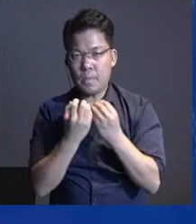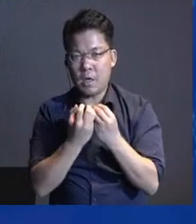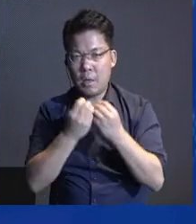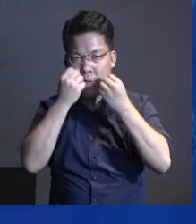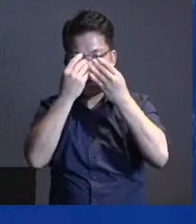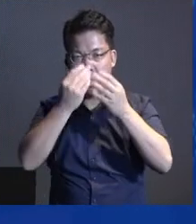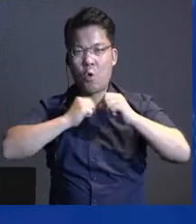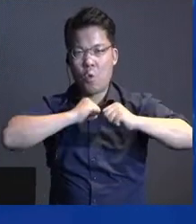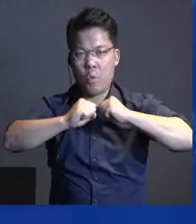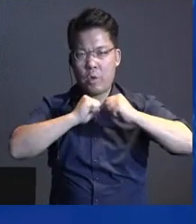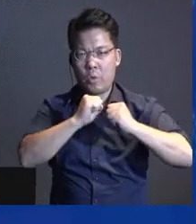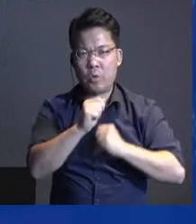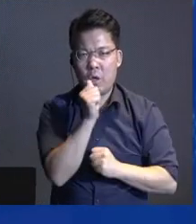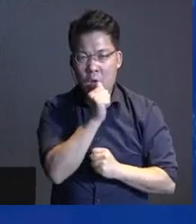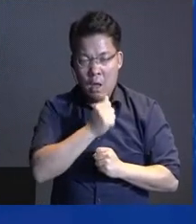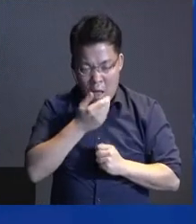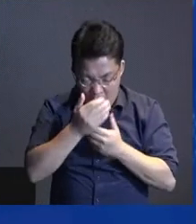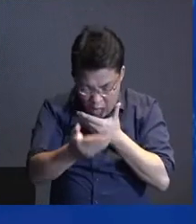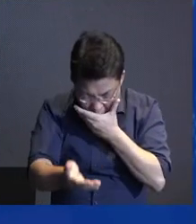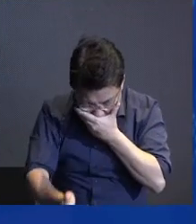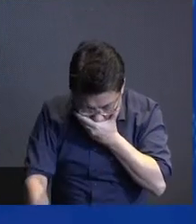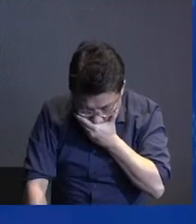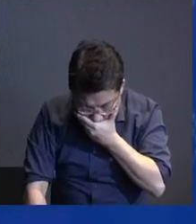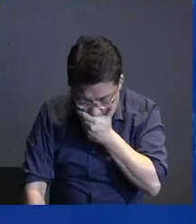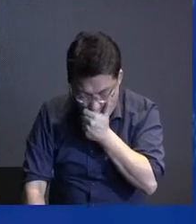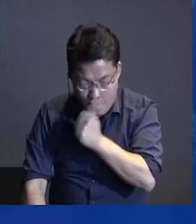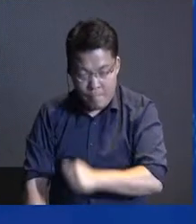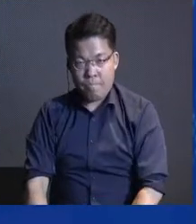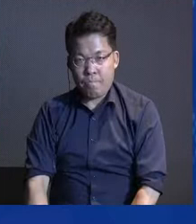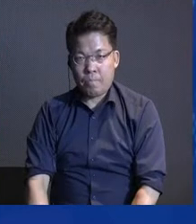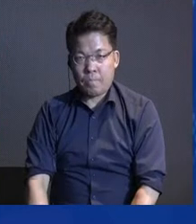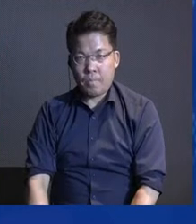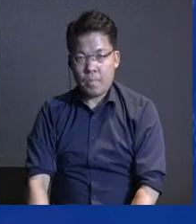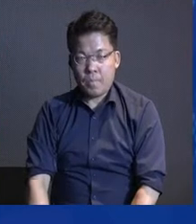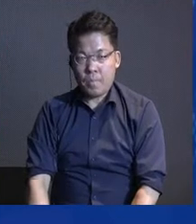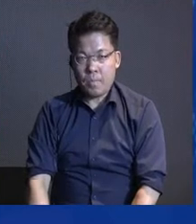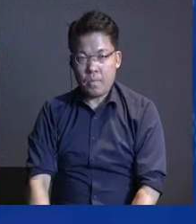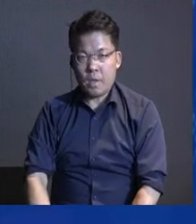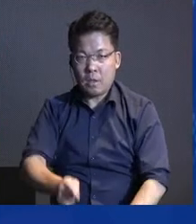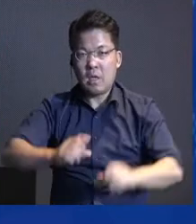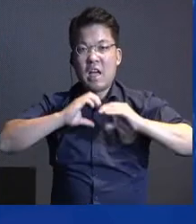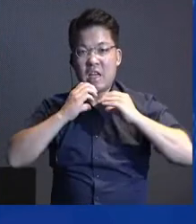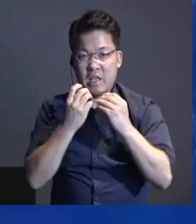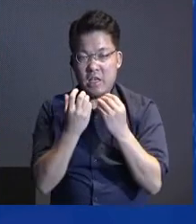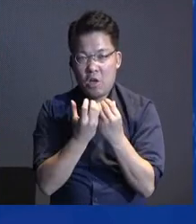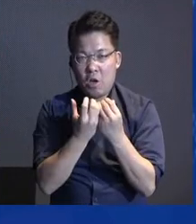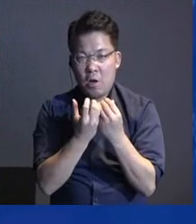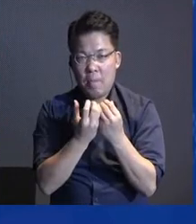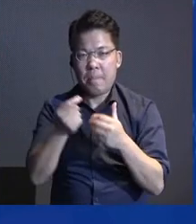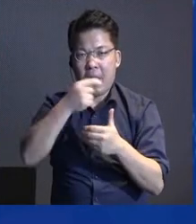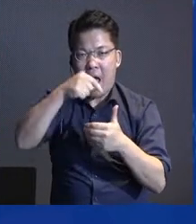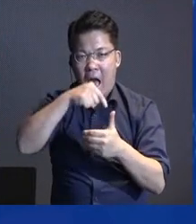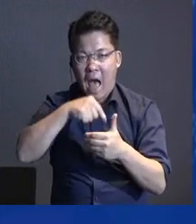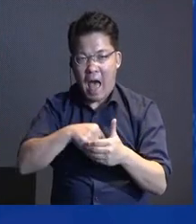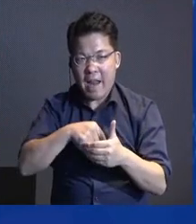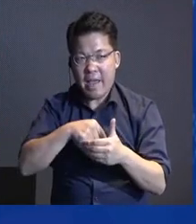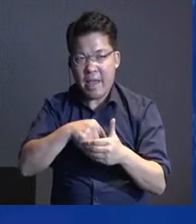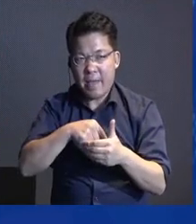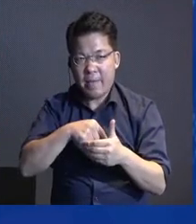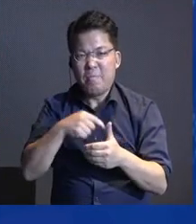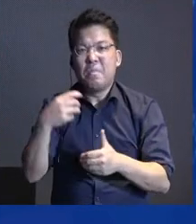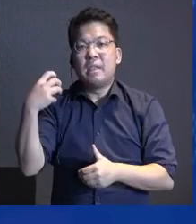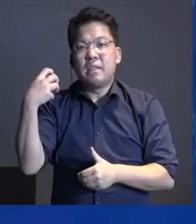also build a sense of belonging. And with setting a rather what seems a rather small impulse